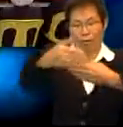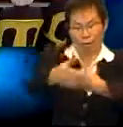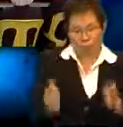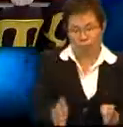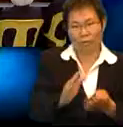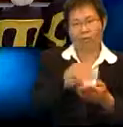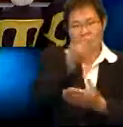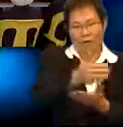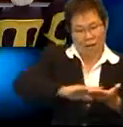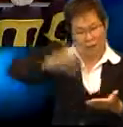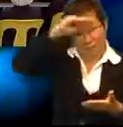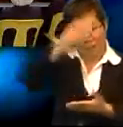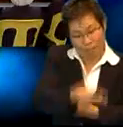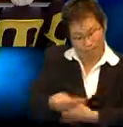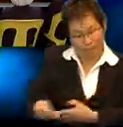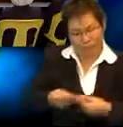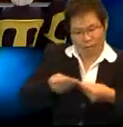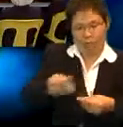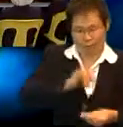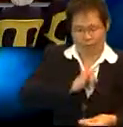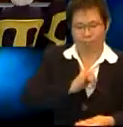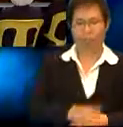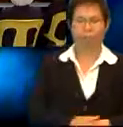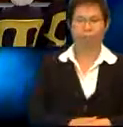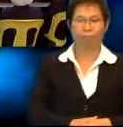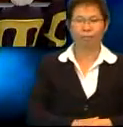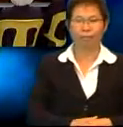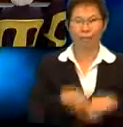with boxes of learning materials.